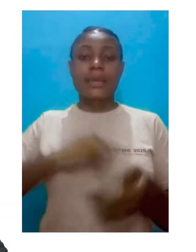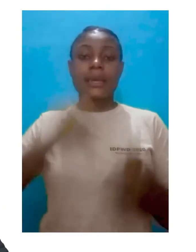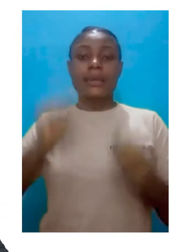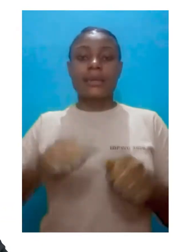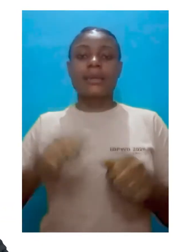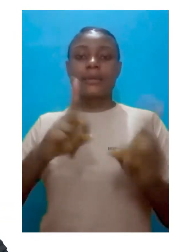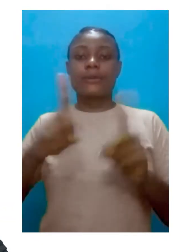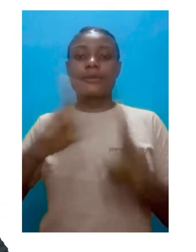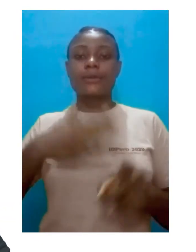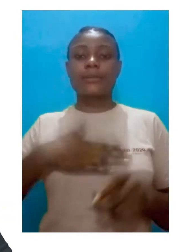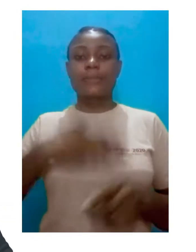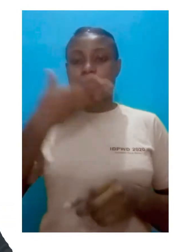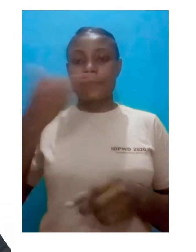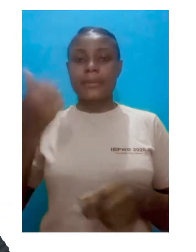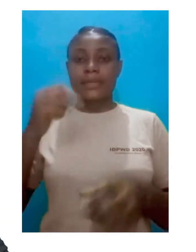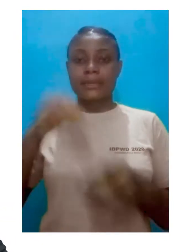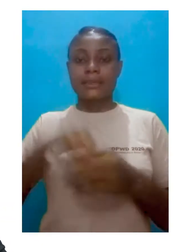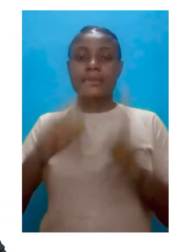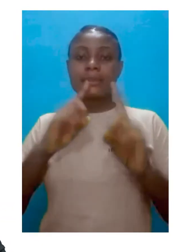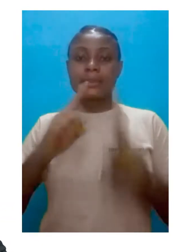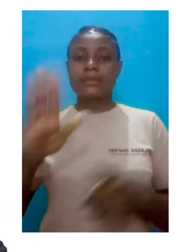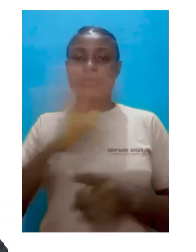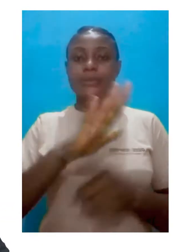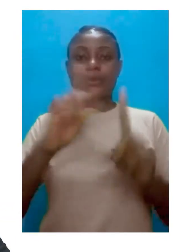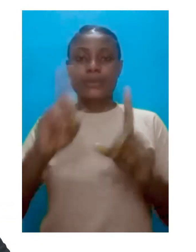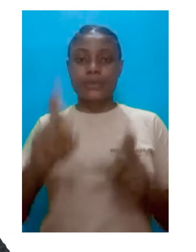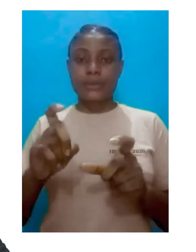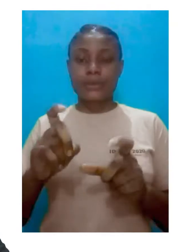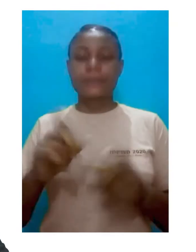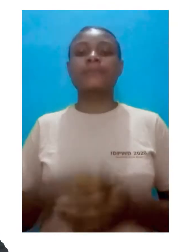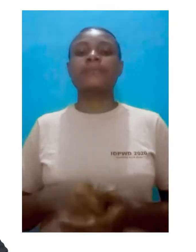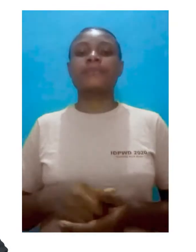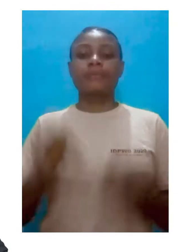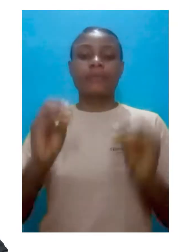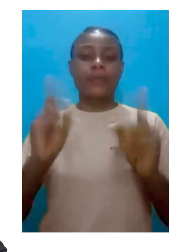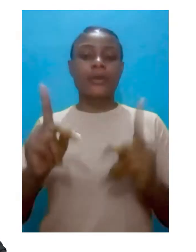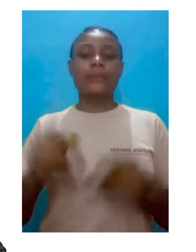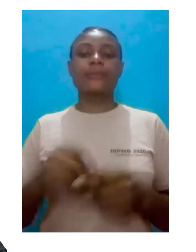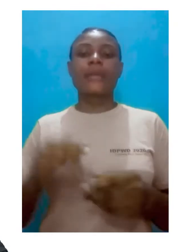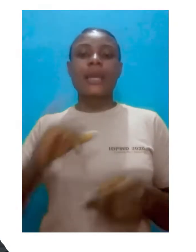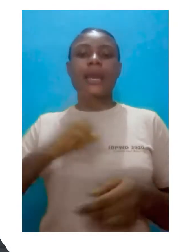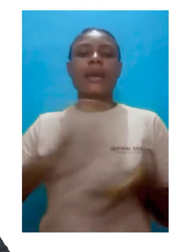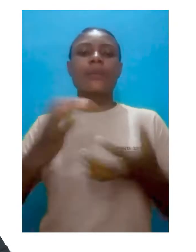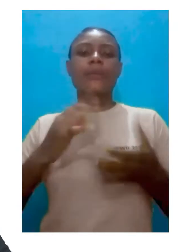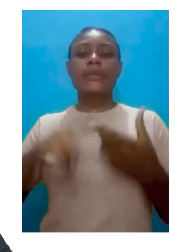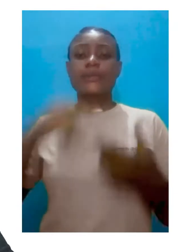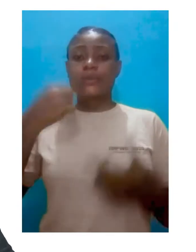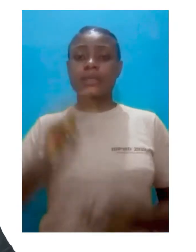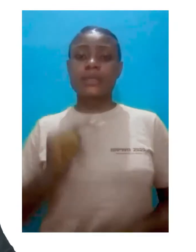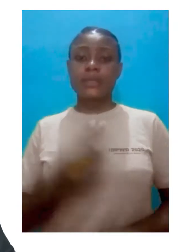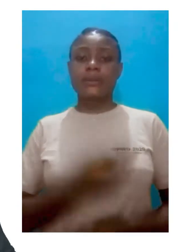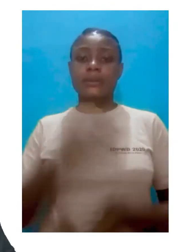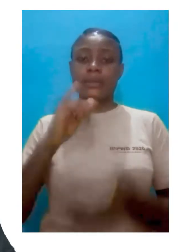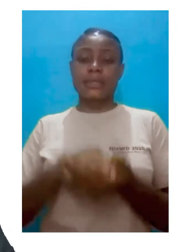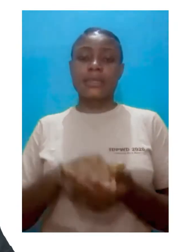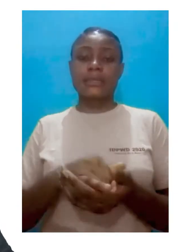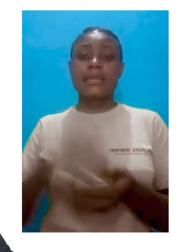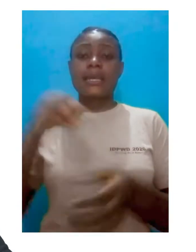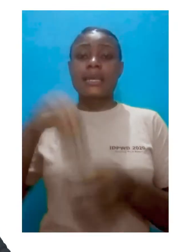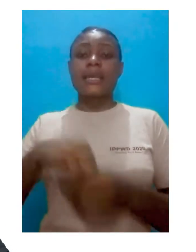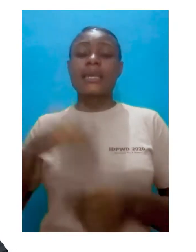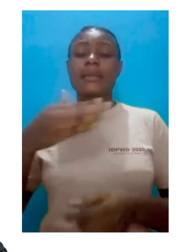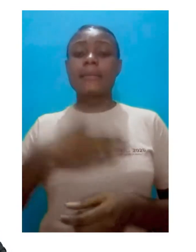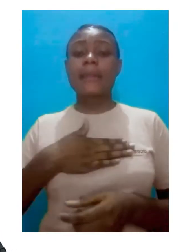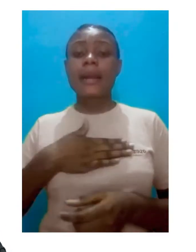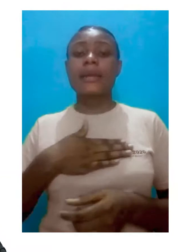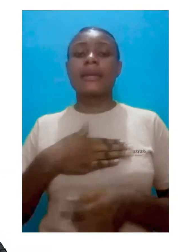know I can do my best in answering your questions. Okay, I wanted to let